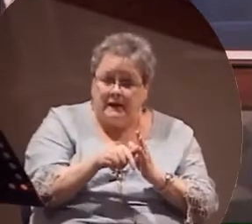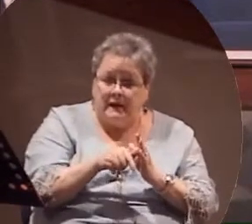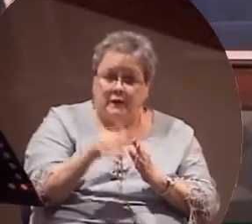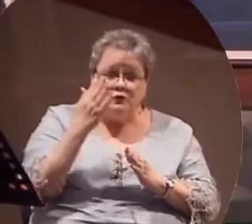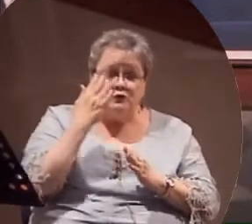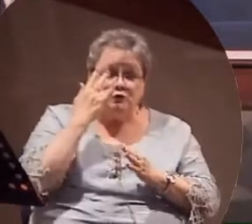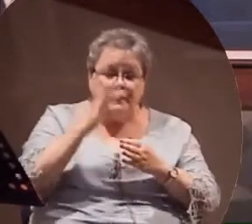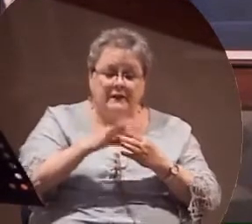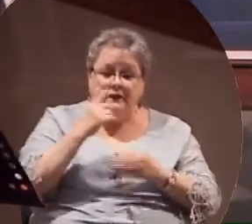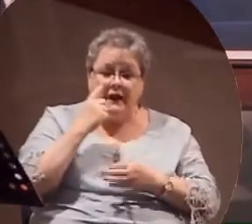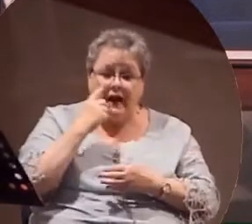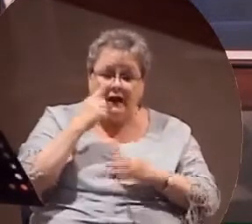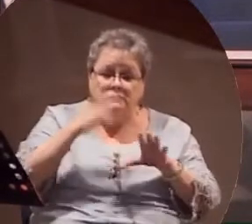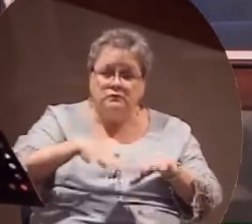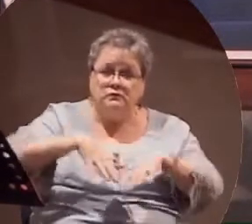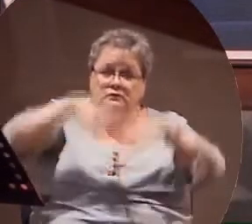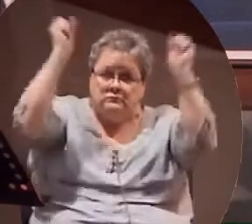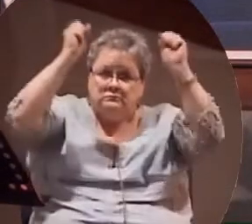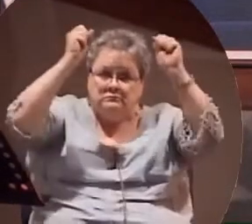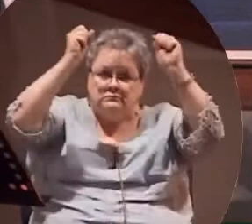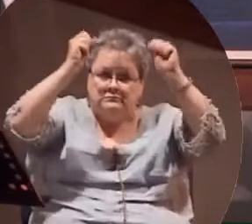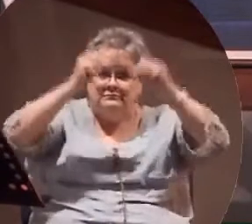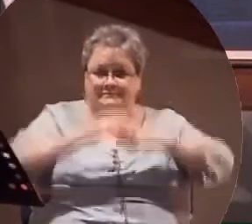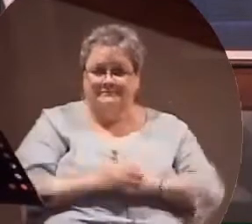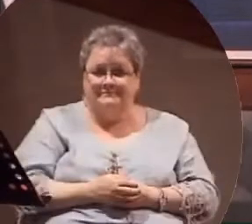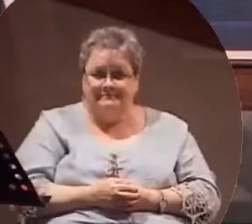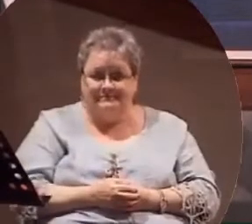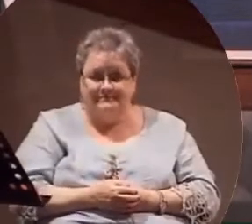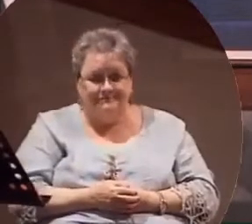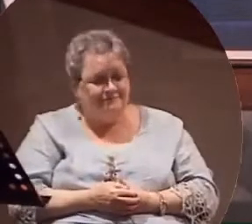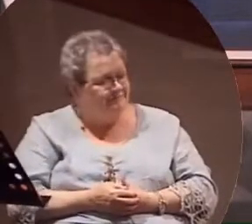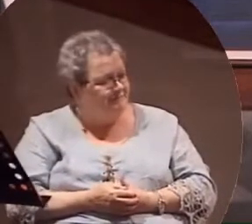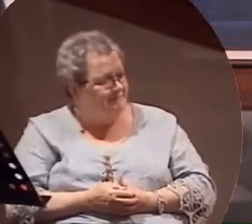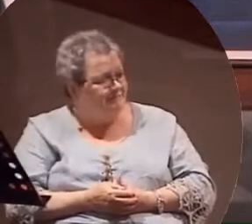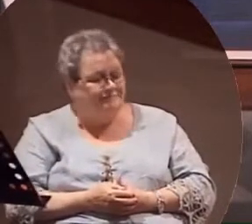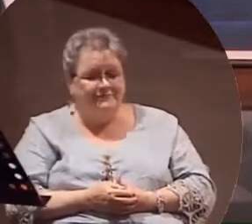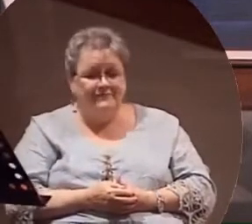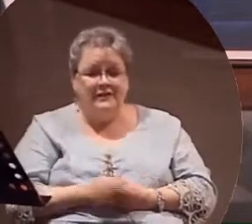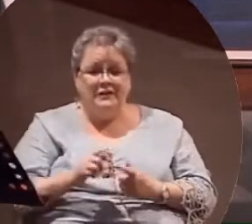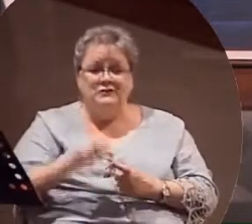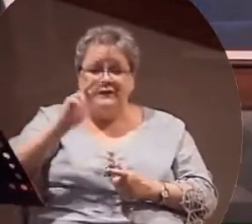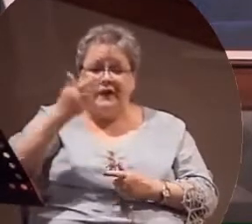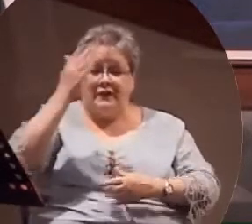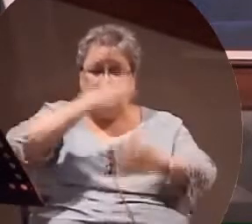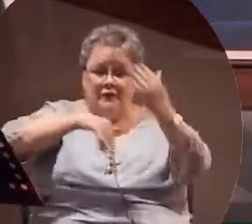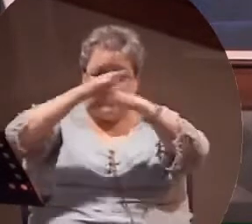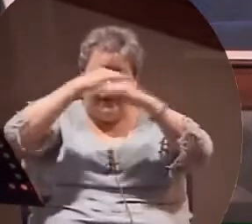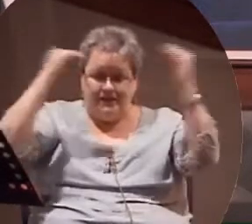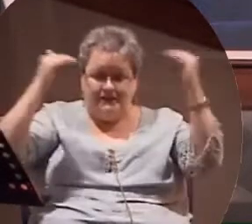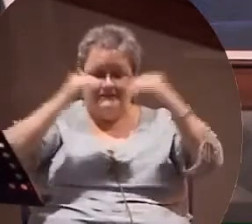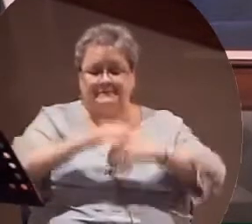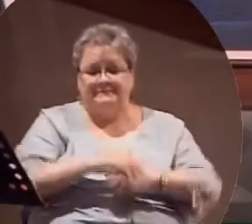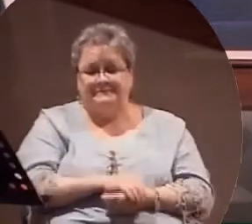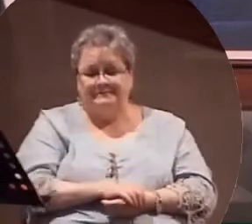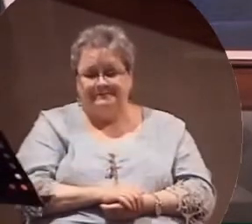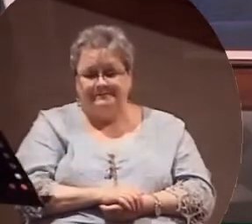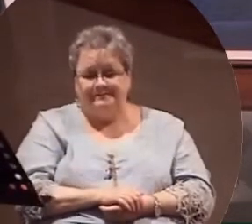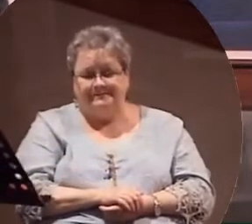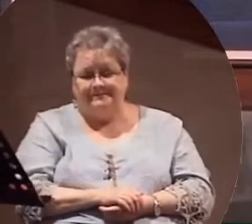the next minute, I'm going to be caught up to the third heaven.